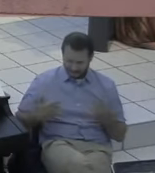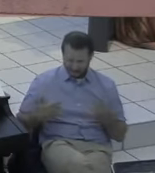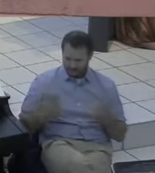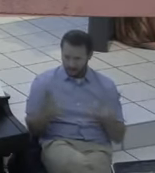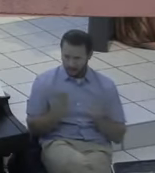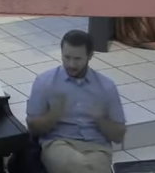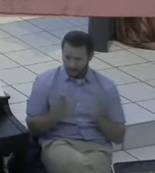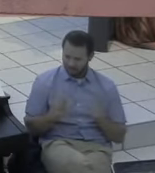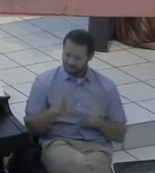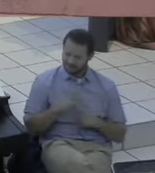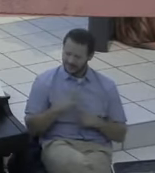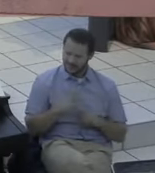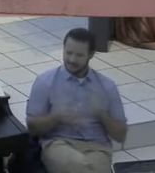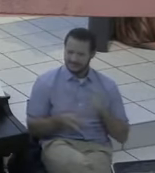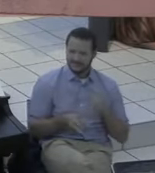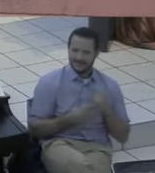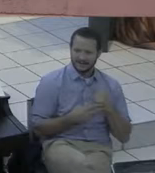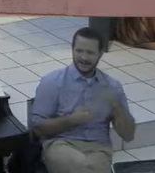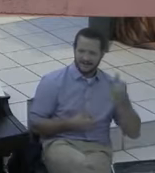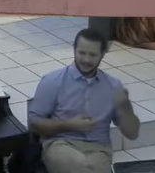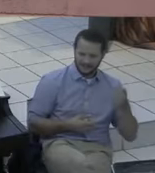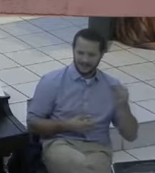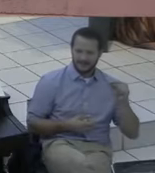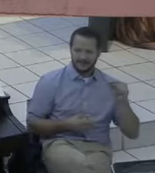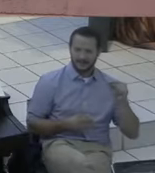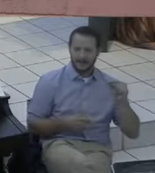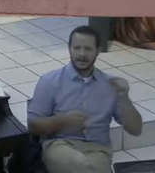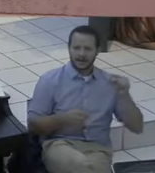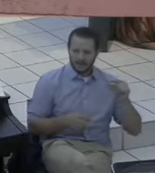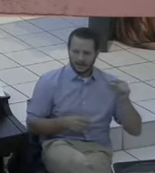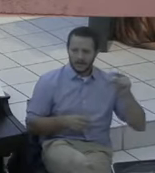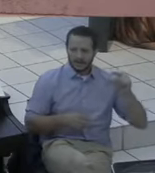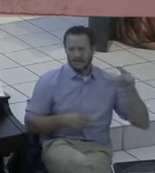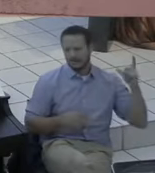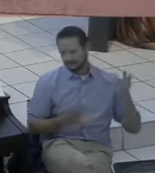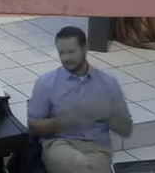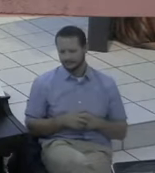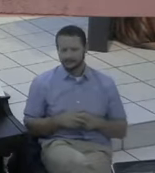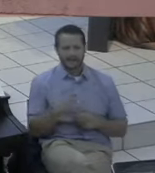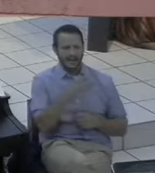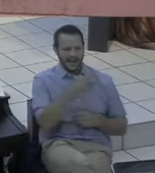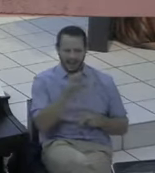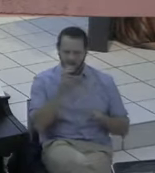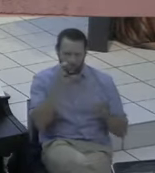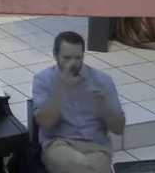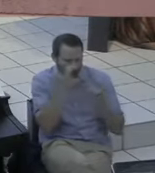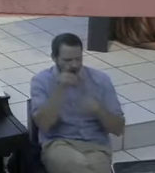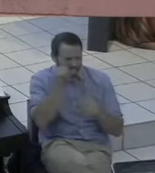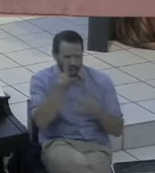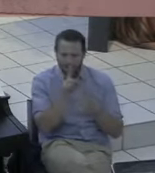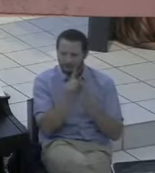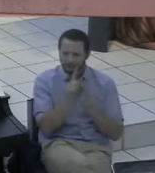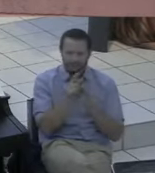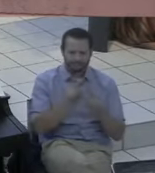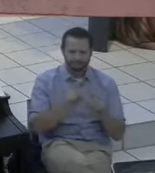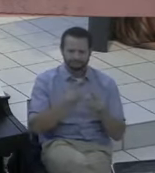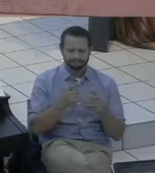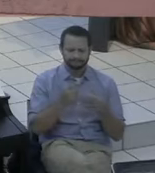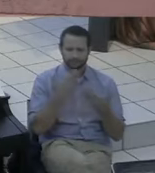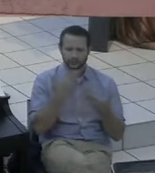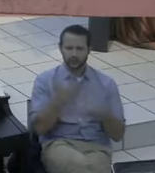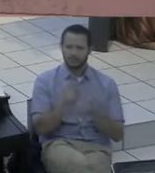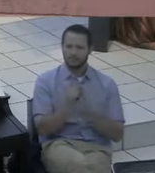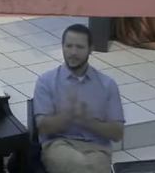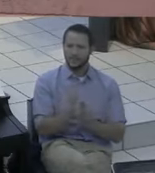small step. And then seek out moments that inspire you to put your wisdom